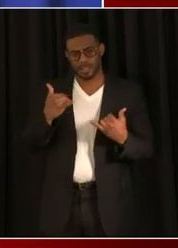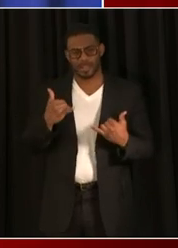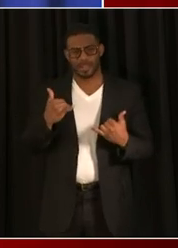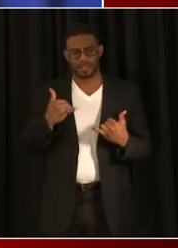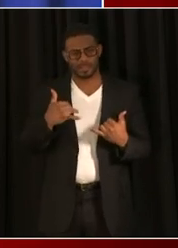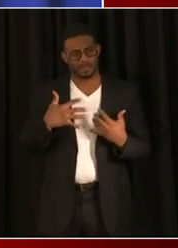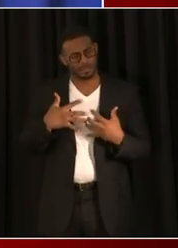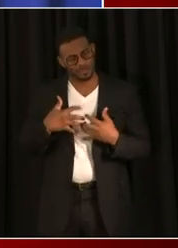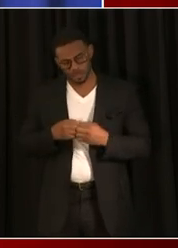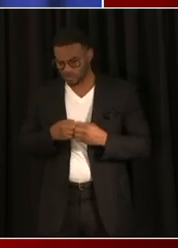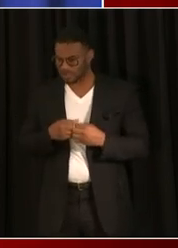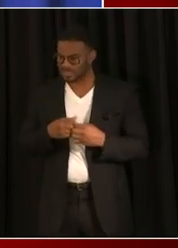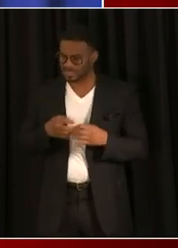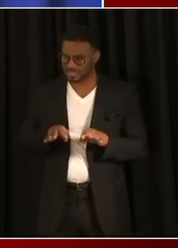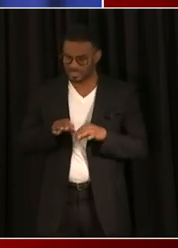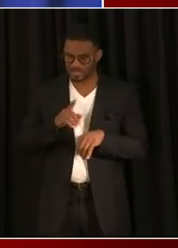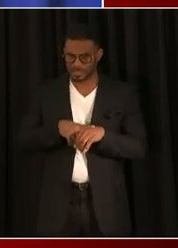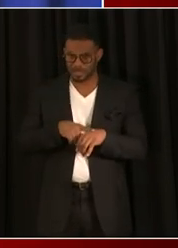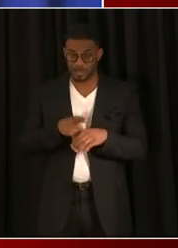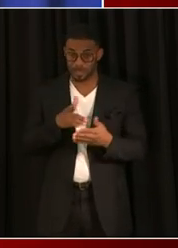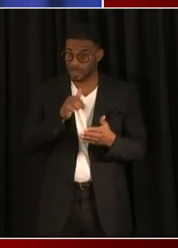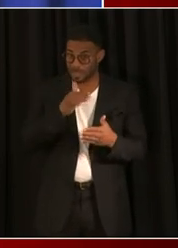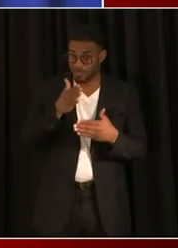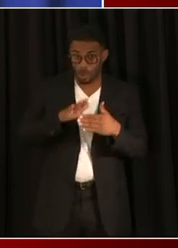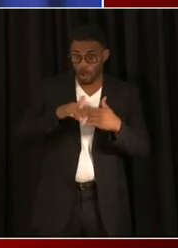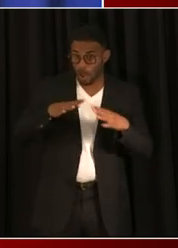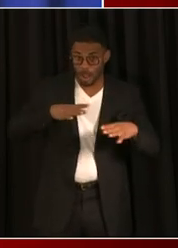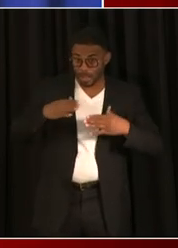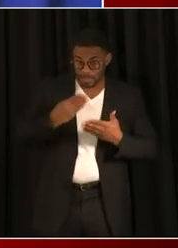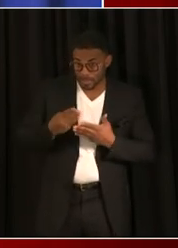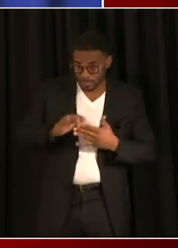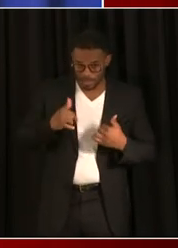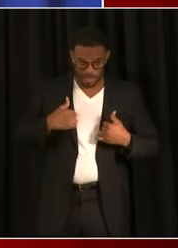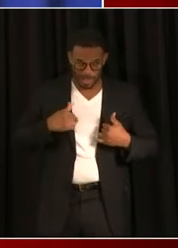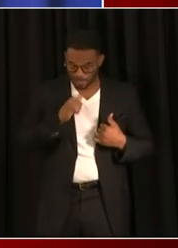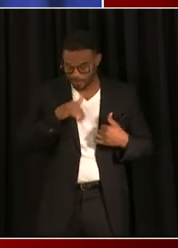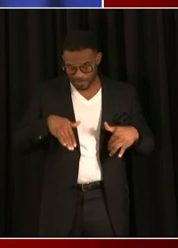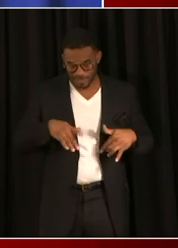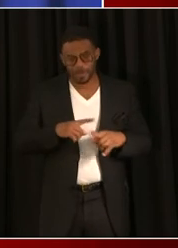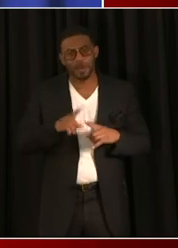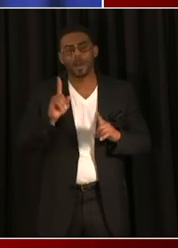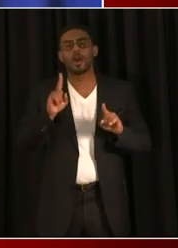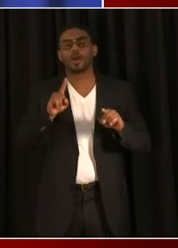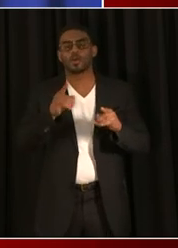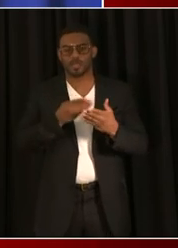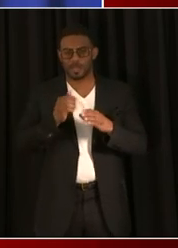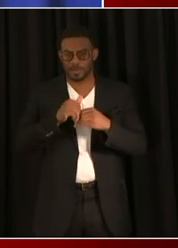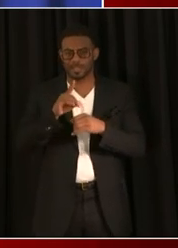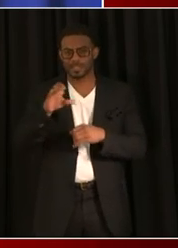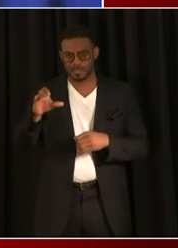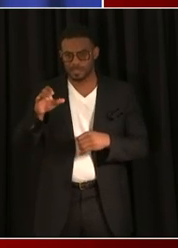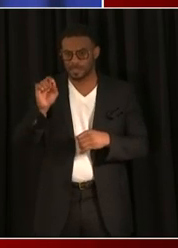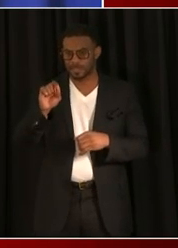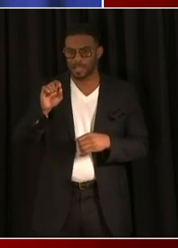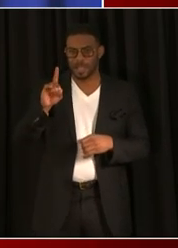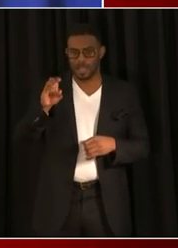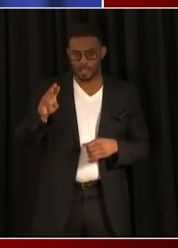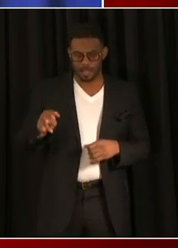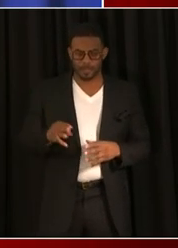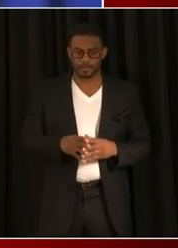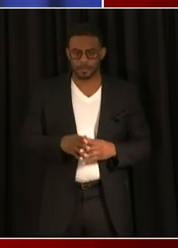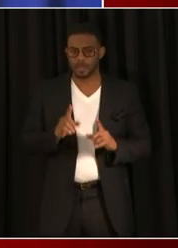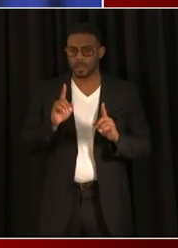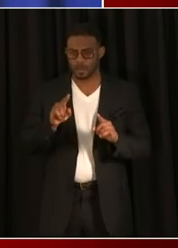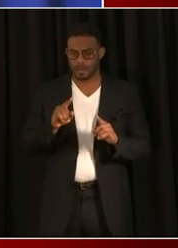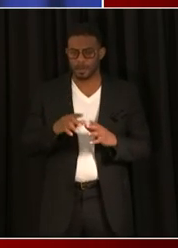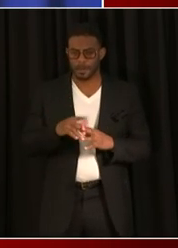that now's that crunch time where you might not have finished all your holiday shopping like I haven't, but go to